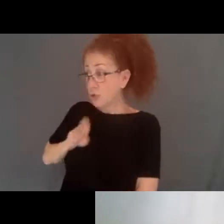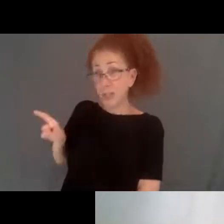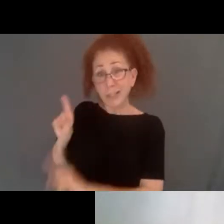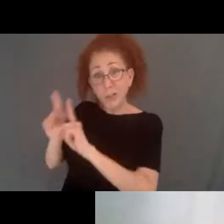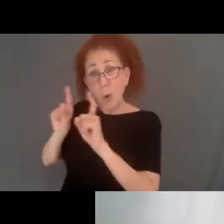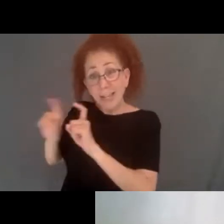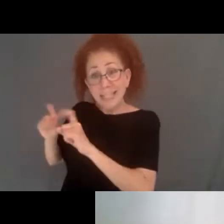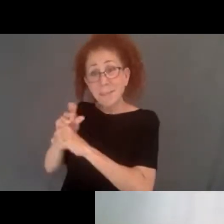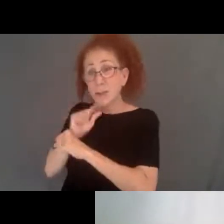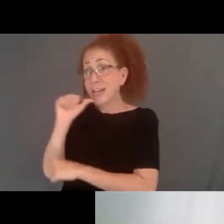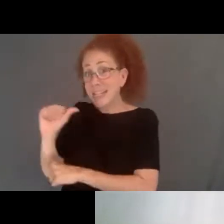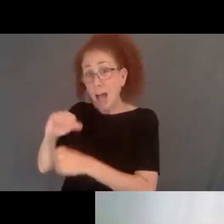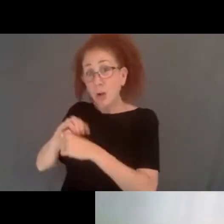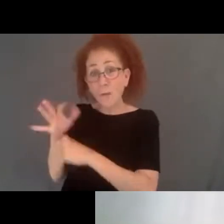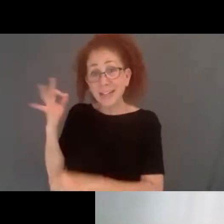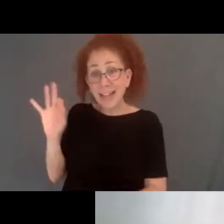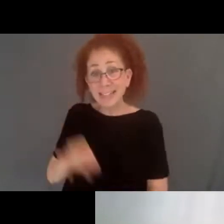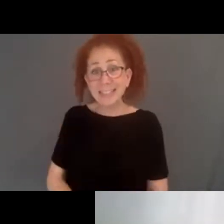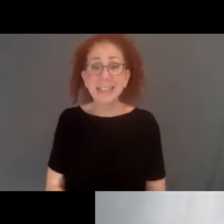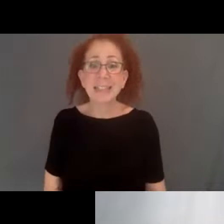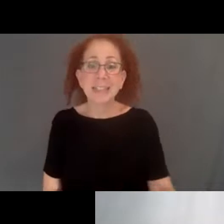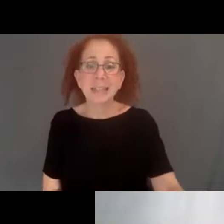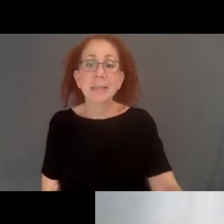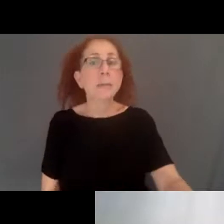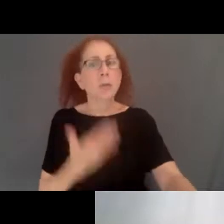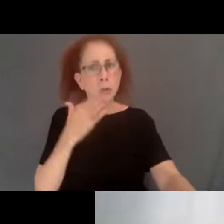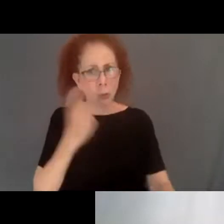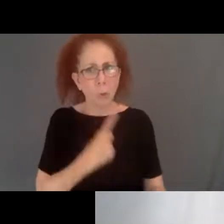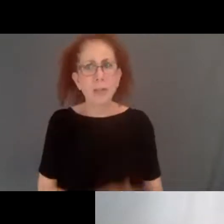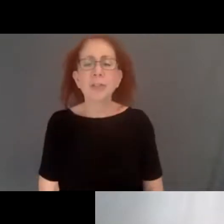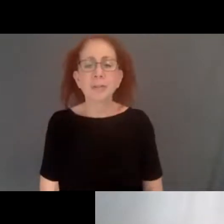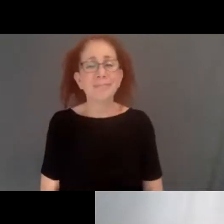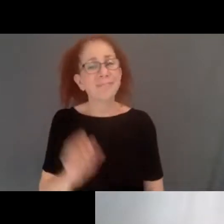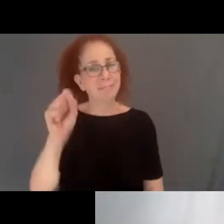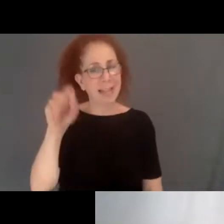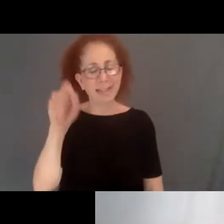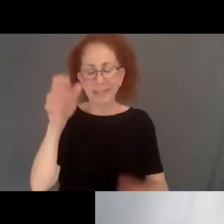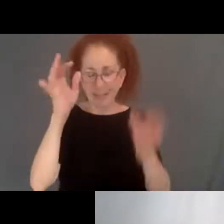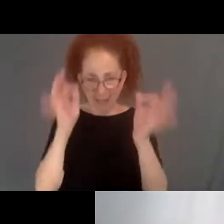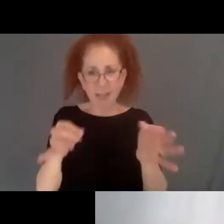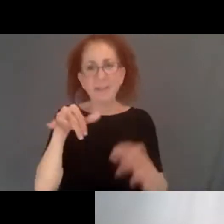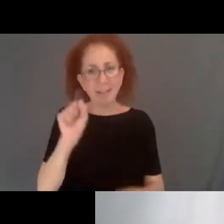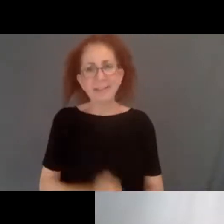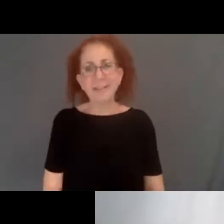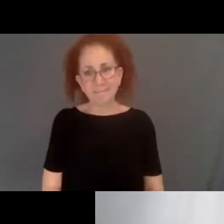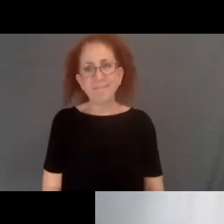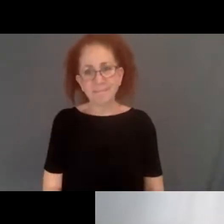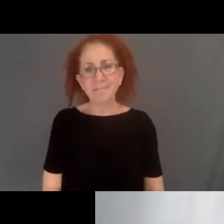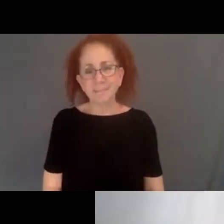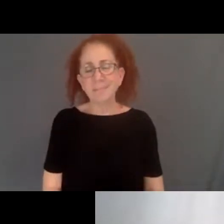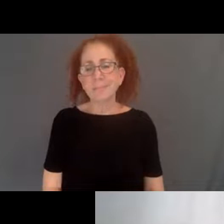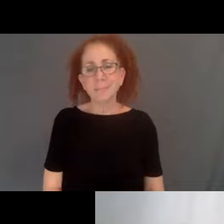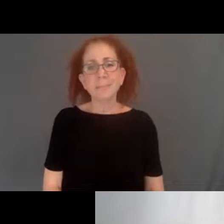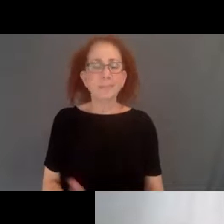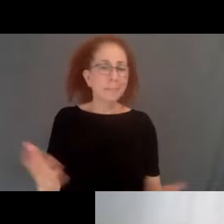not COVID-19? That's a good question. And yes, absolutely. You know, like we talked